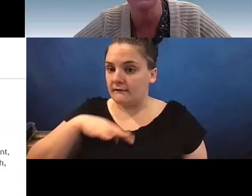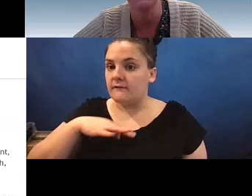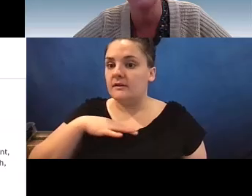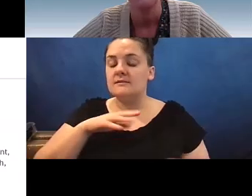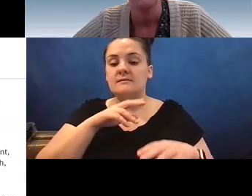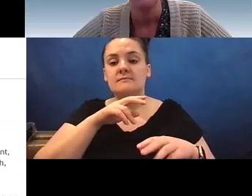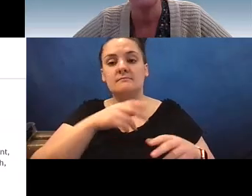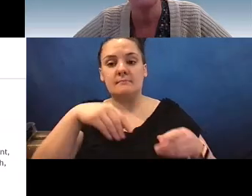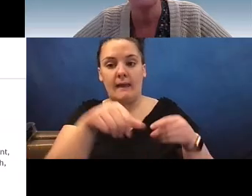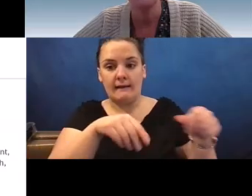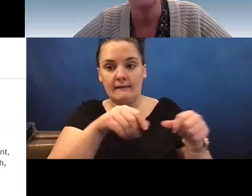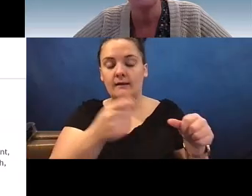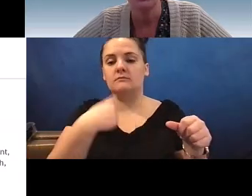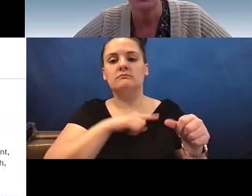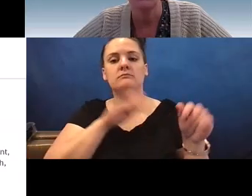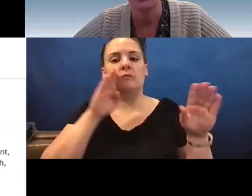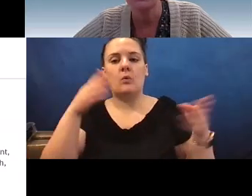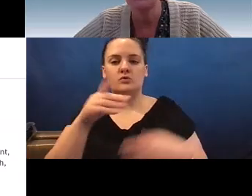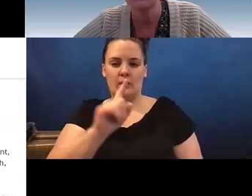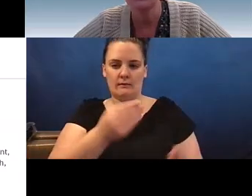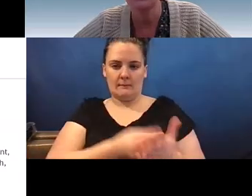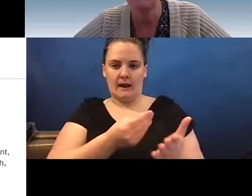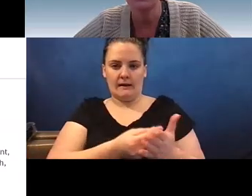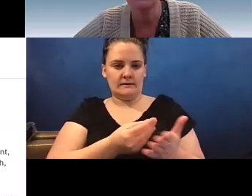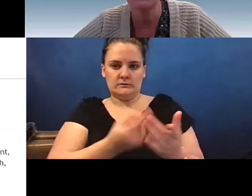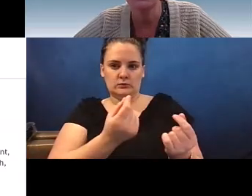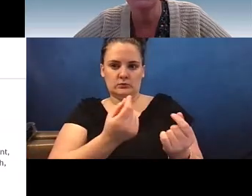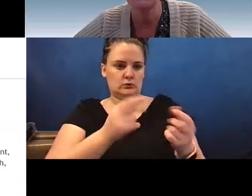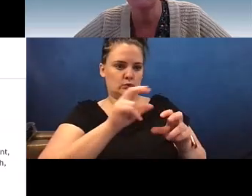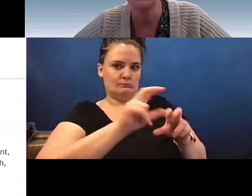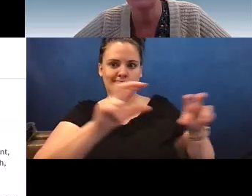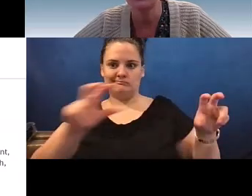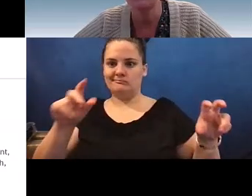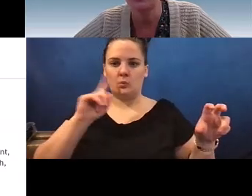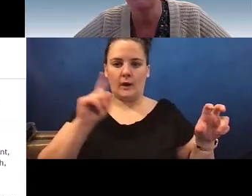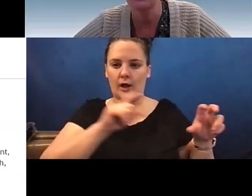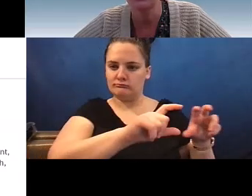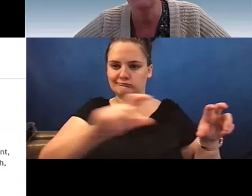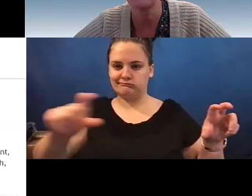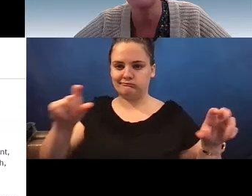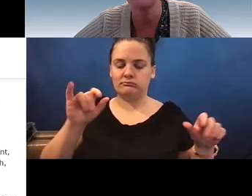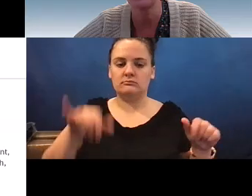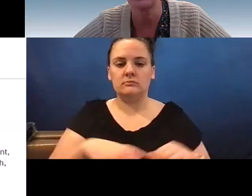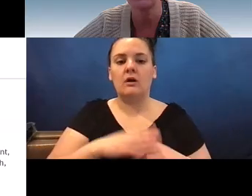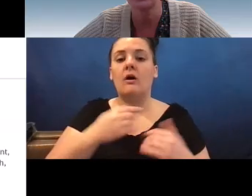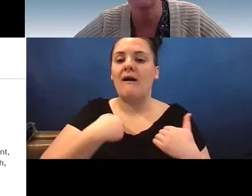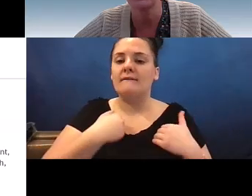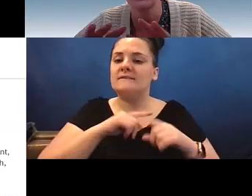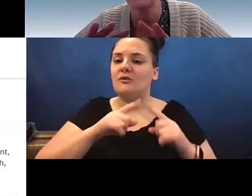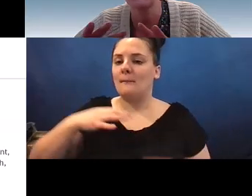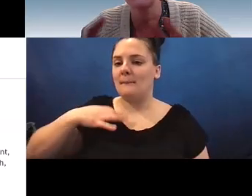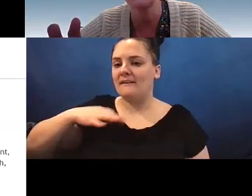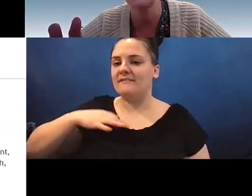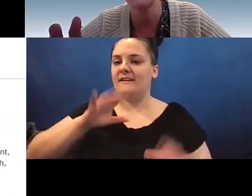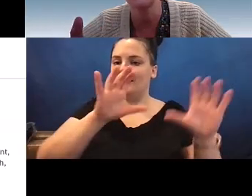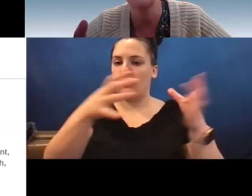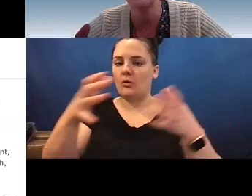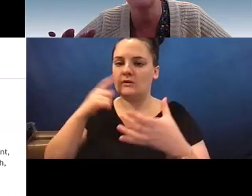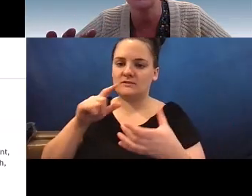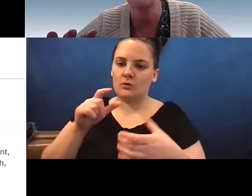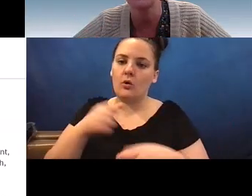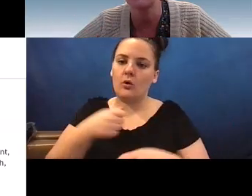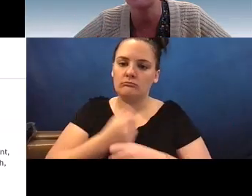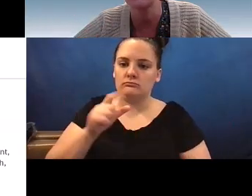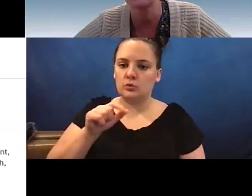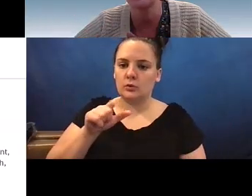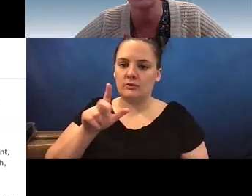being directed. This shows how hospital system investments into different community benefit categories for 2023, and you can see the